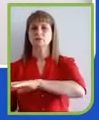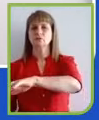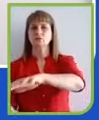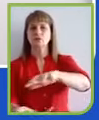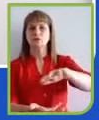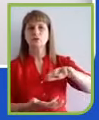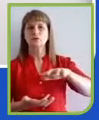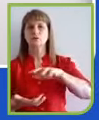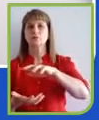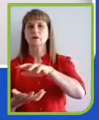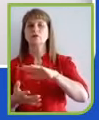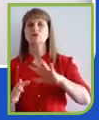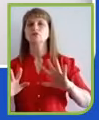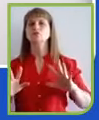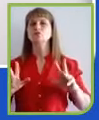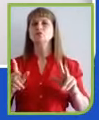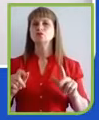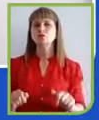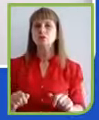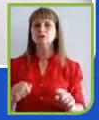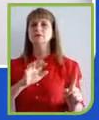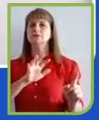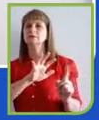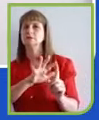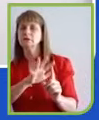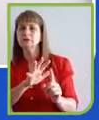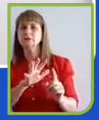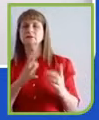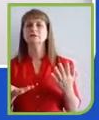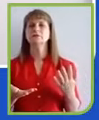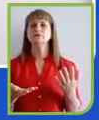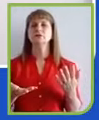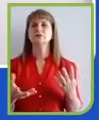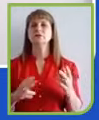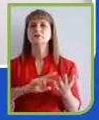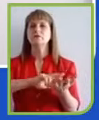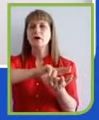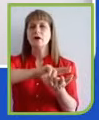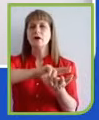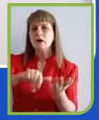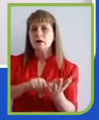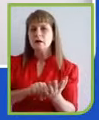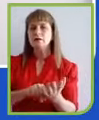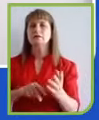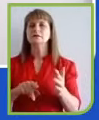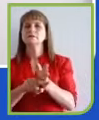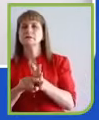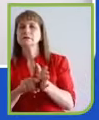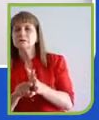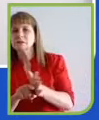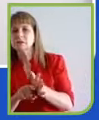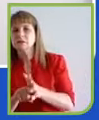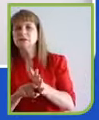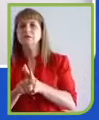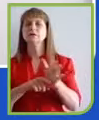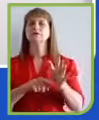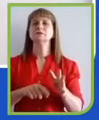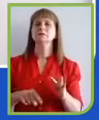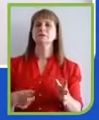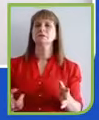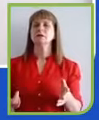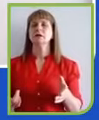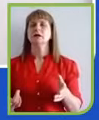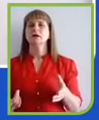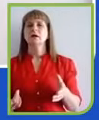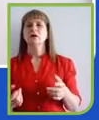. . . . . . to the main articles published, the main perspectives of CEOs, and we will